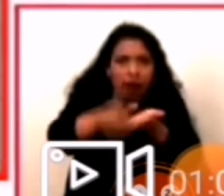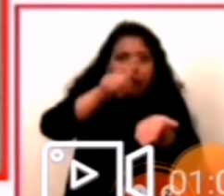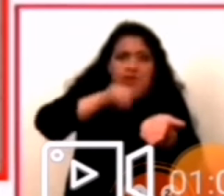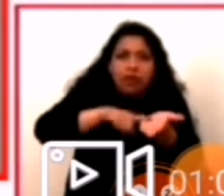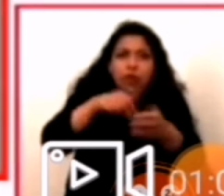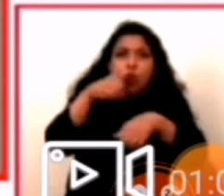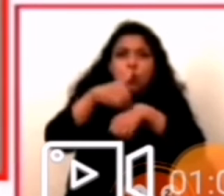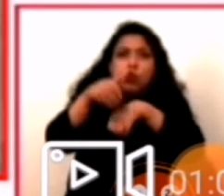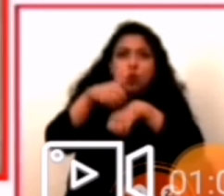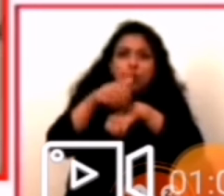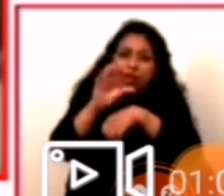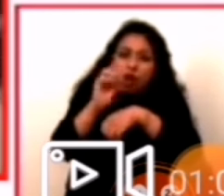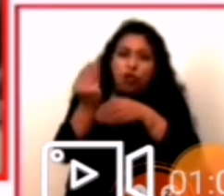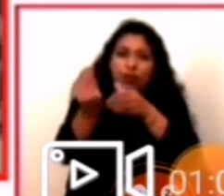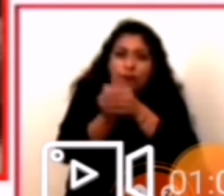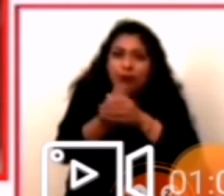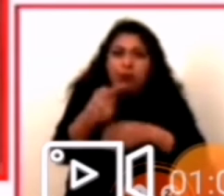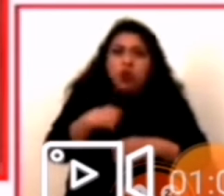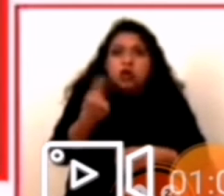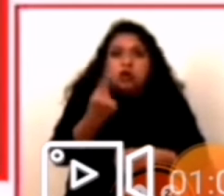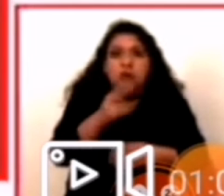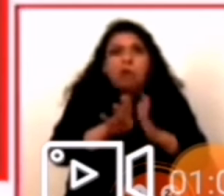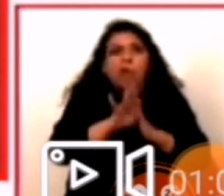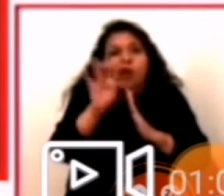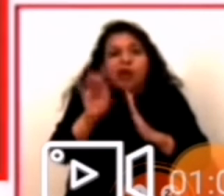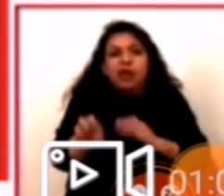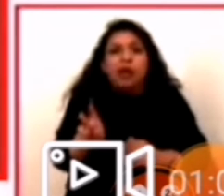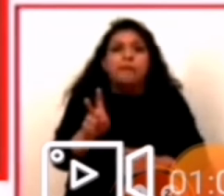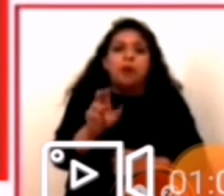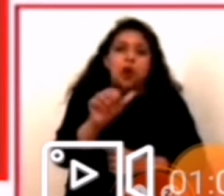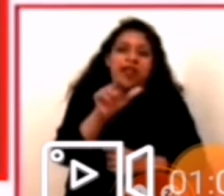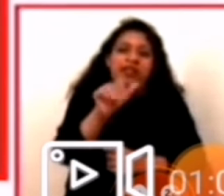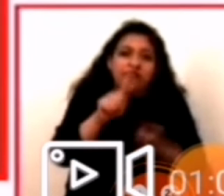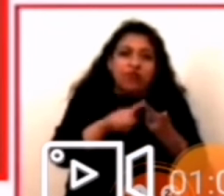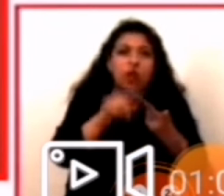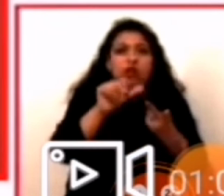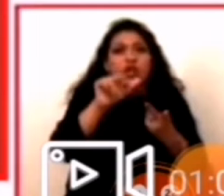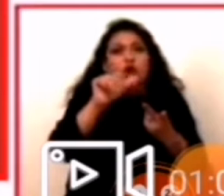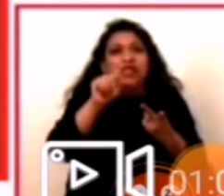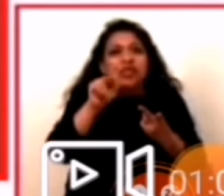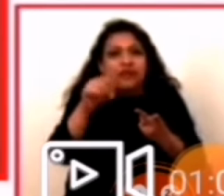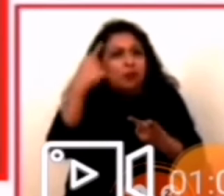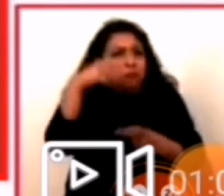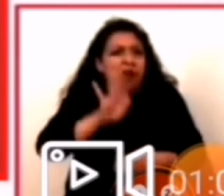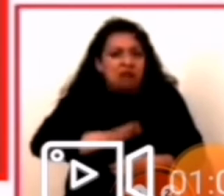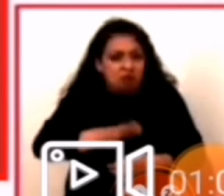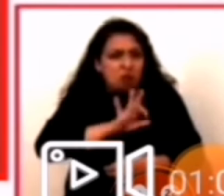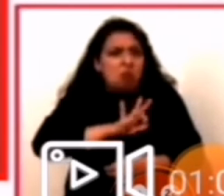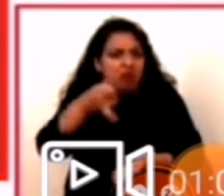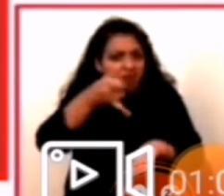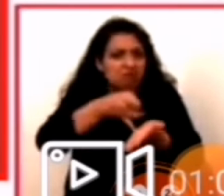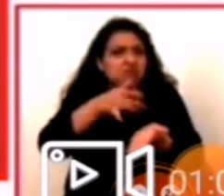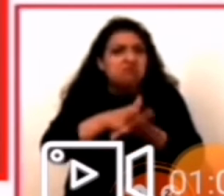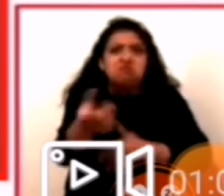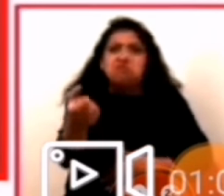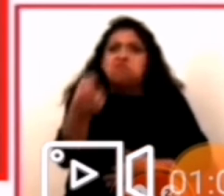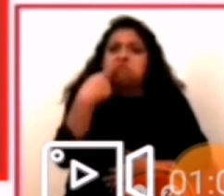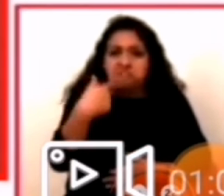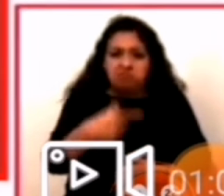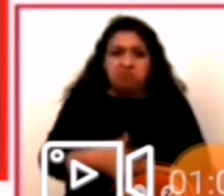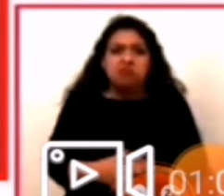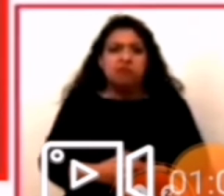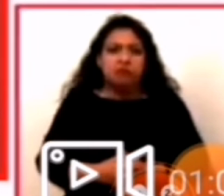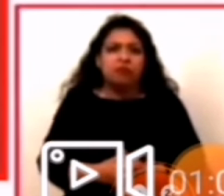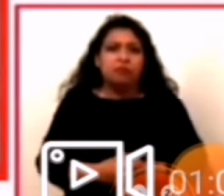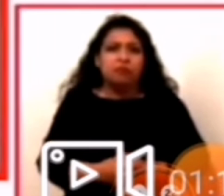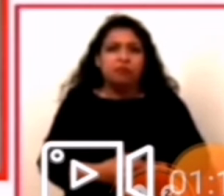the medicine on demand when you need it. So whether that be an antiviral for, say, COVID, or an antibiotic